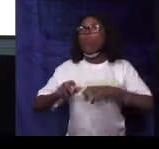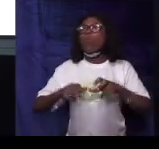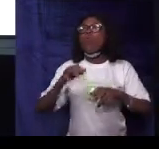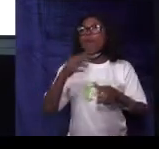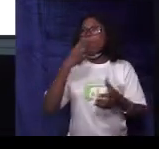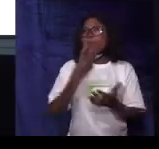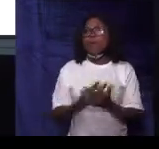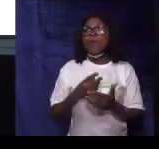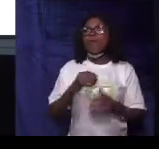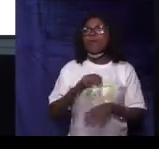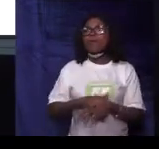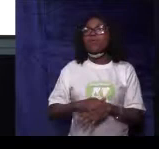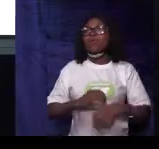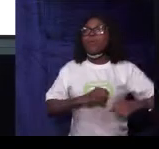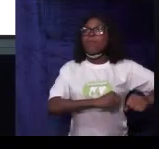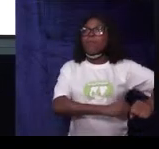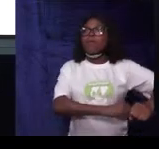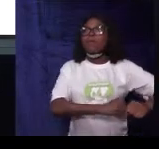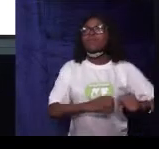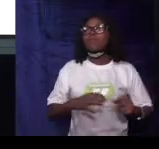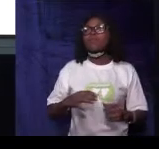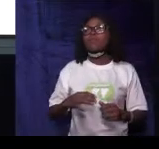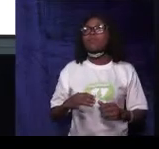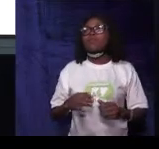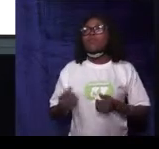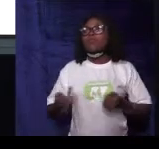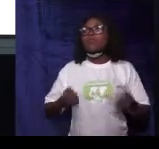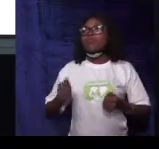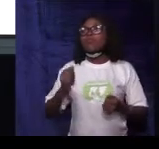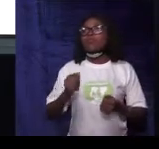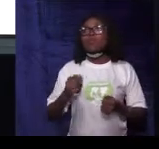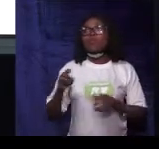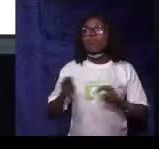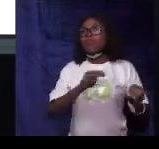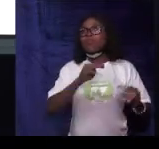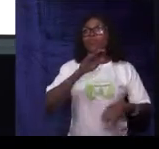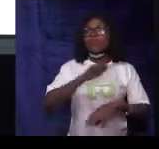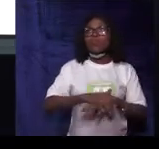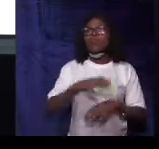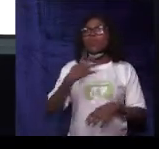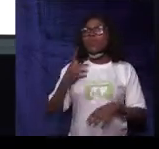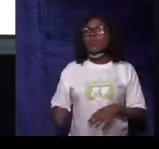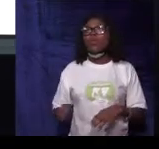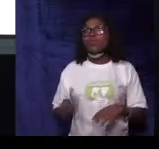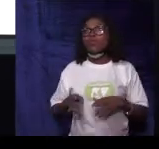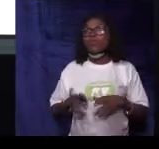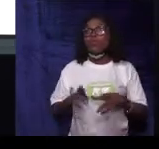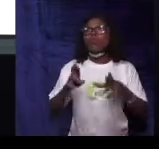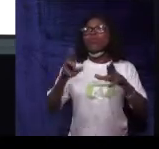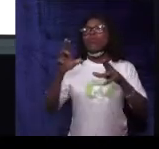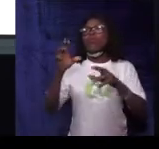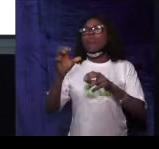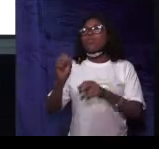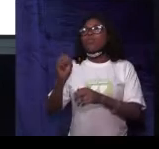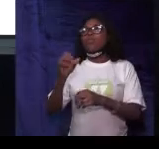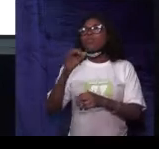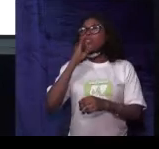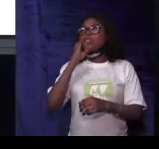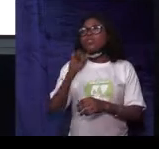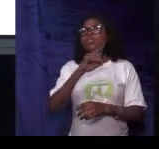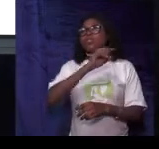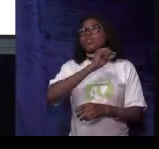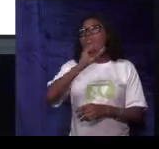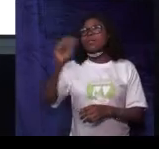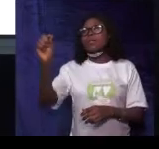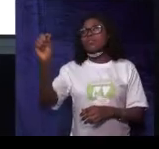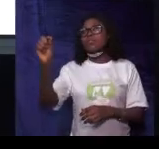thereby preventing vehicles from moving off the road, is dash. The force that enables